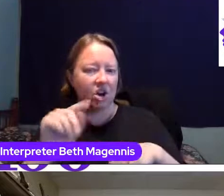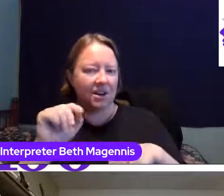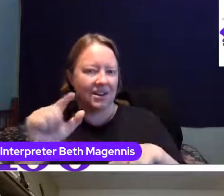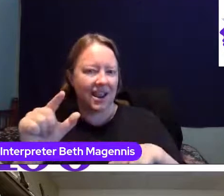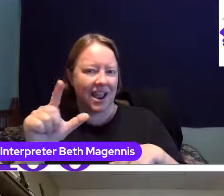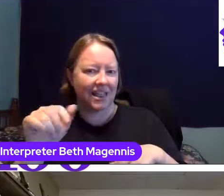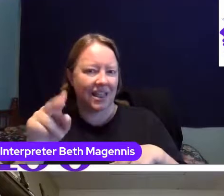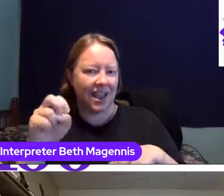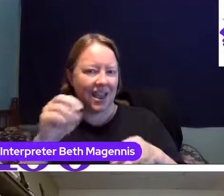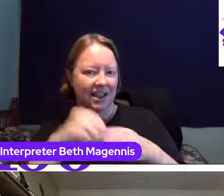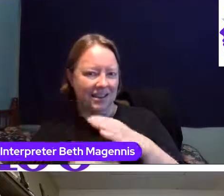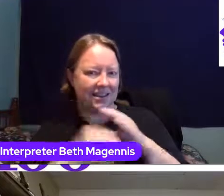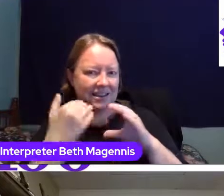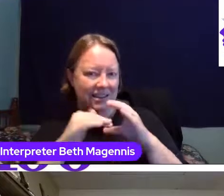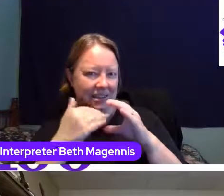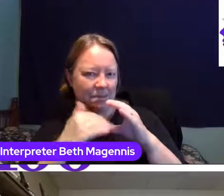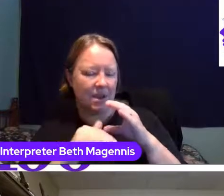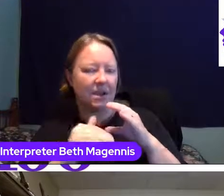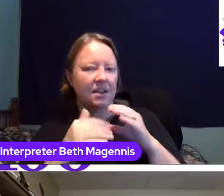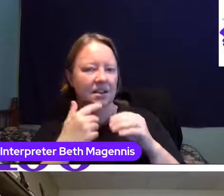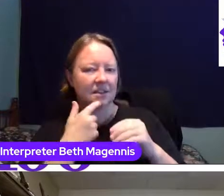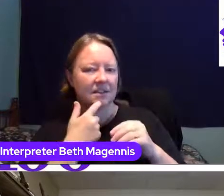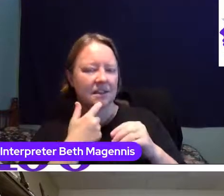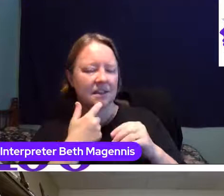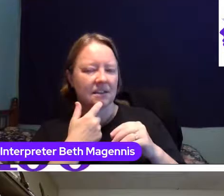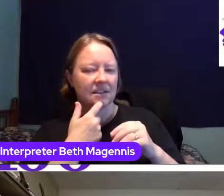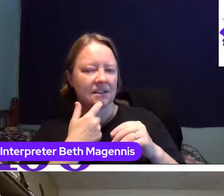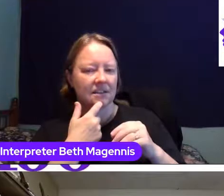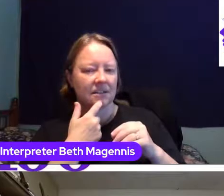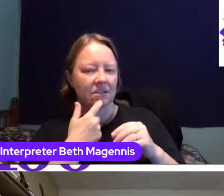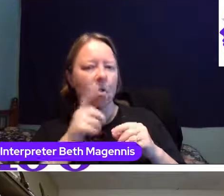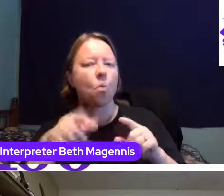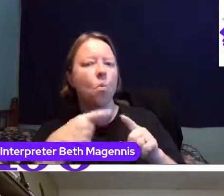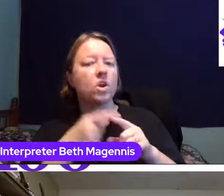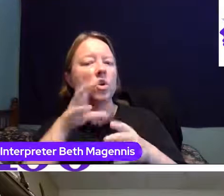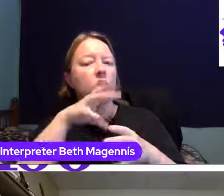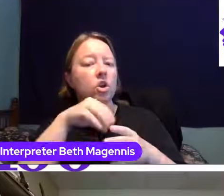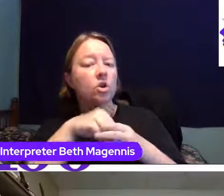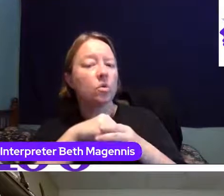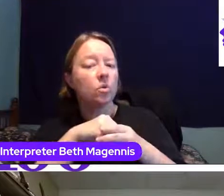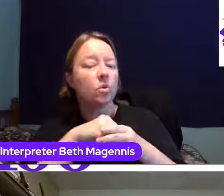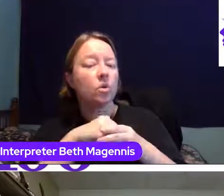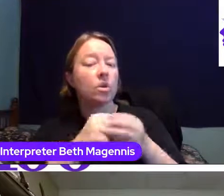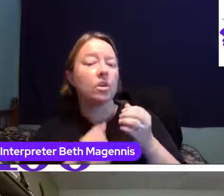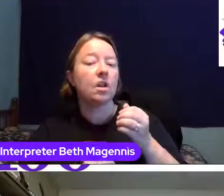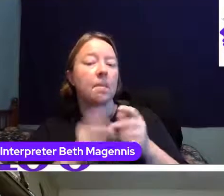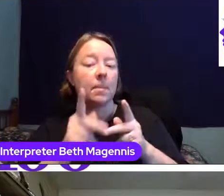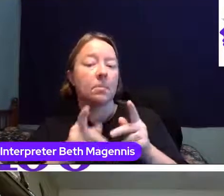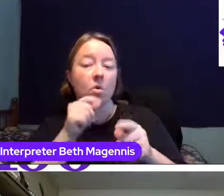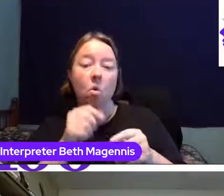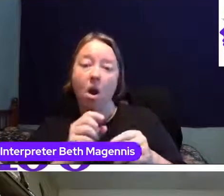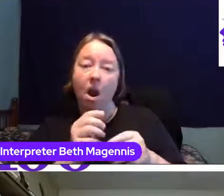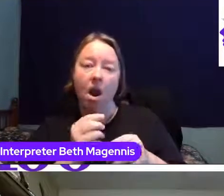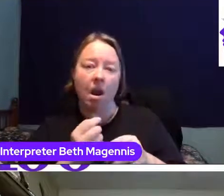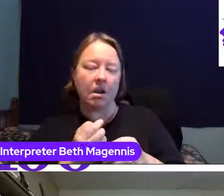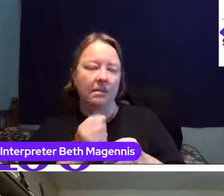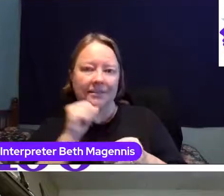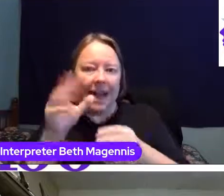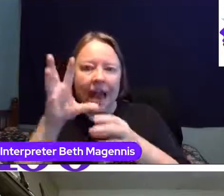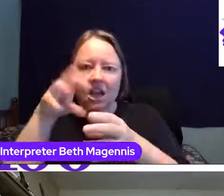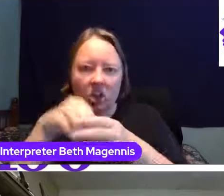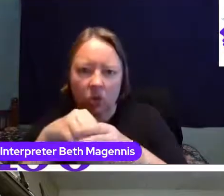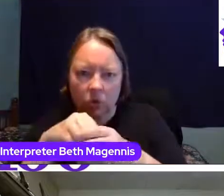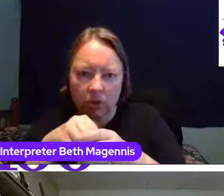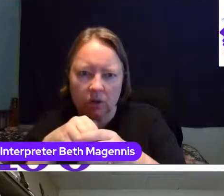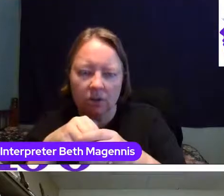her email, it's when you include the most excluded, so people with disabilities can